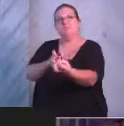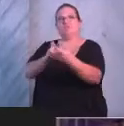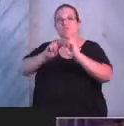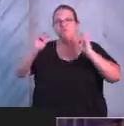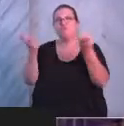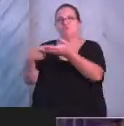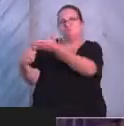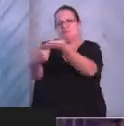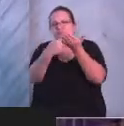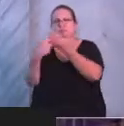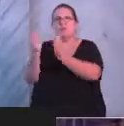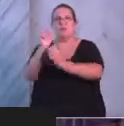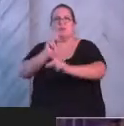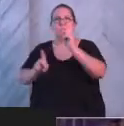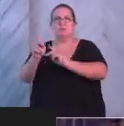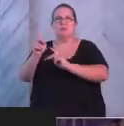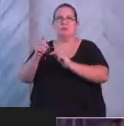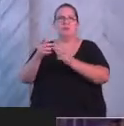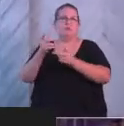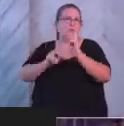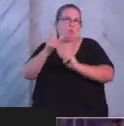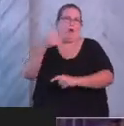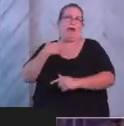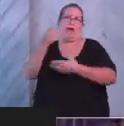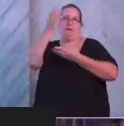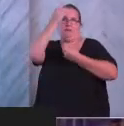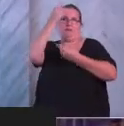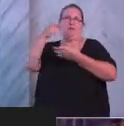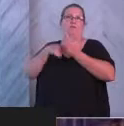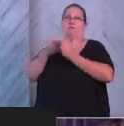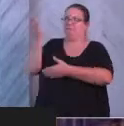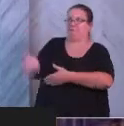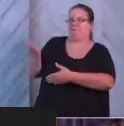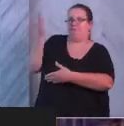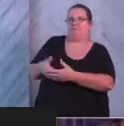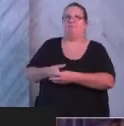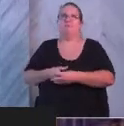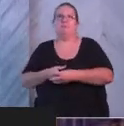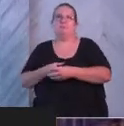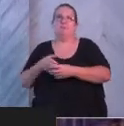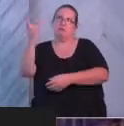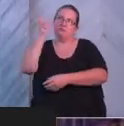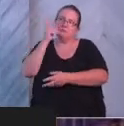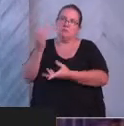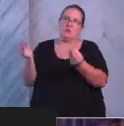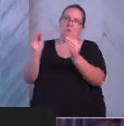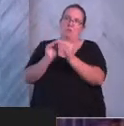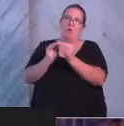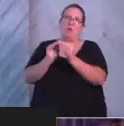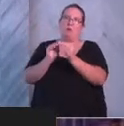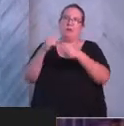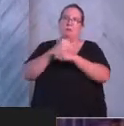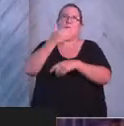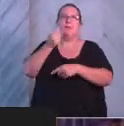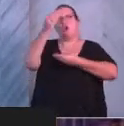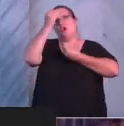that have this information, such as this gentleman there, and hearing more about it so that I can make a better and informed decision and how